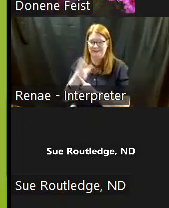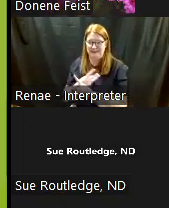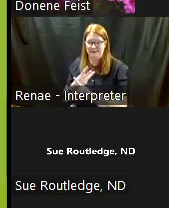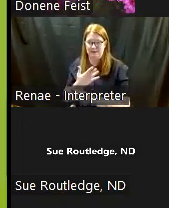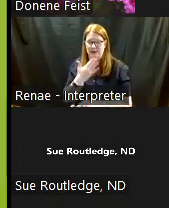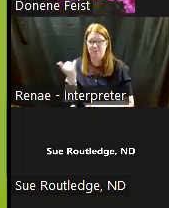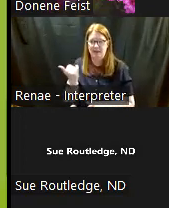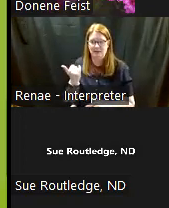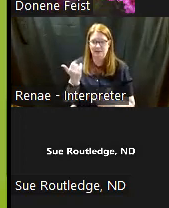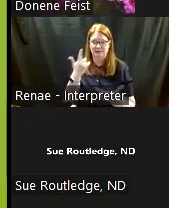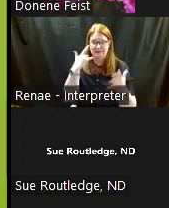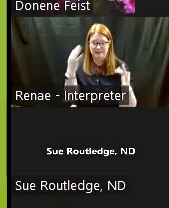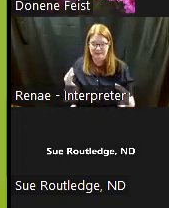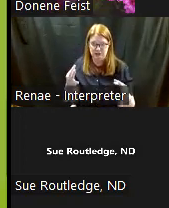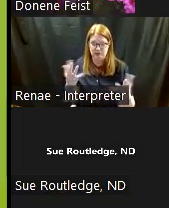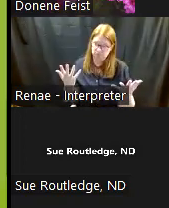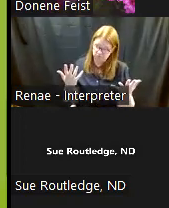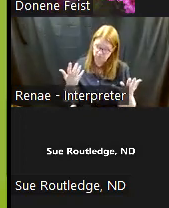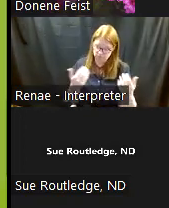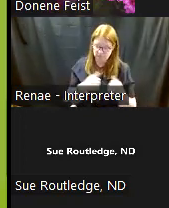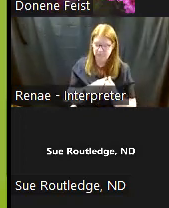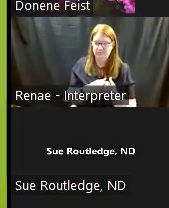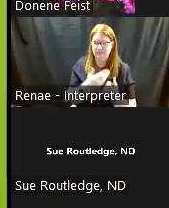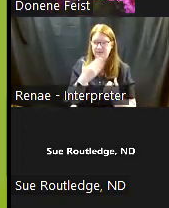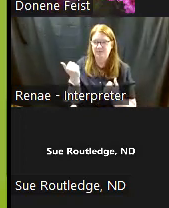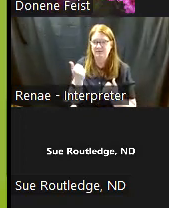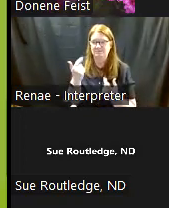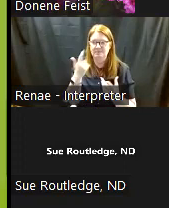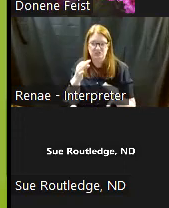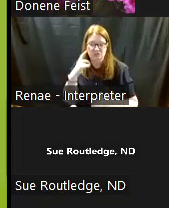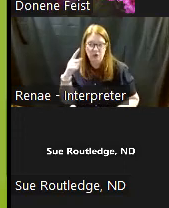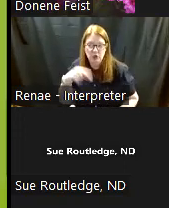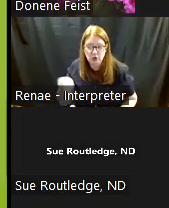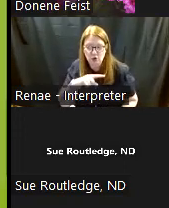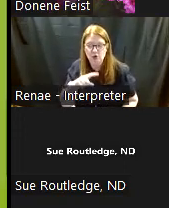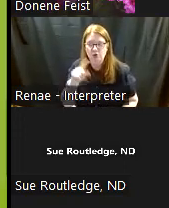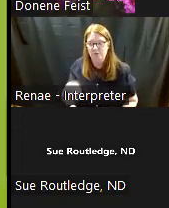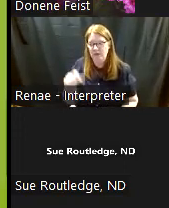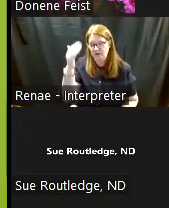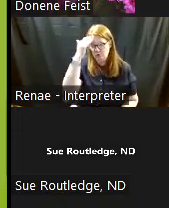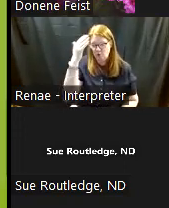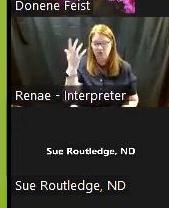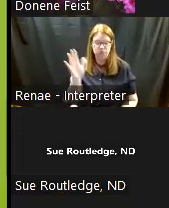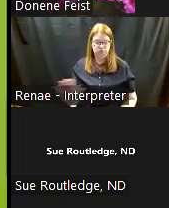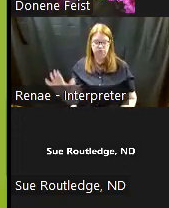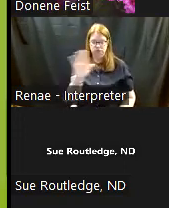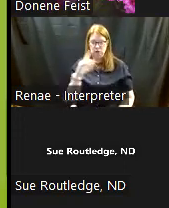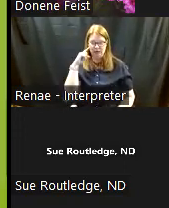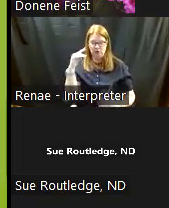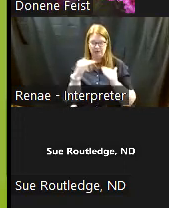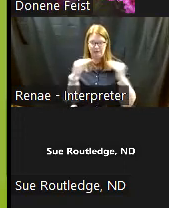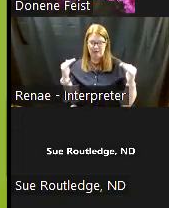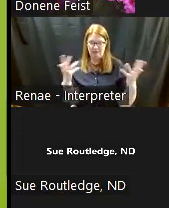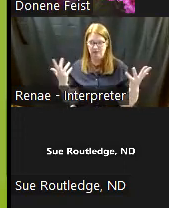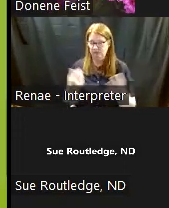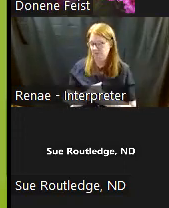informed decisions to make the best choices for you, you got to know what your hearing levels are. So it's just the first step, and establishing